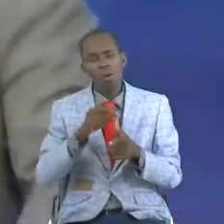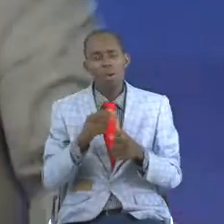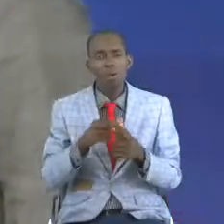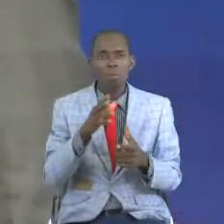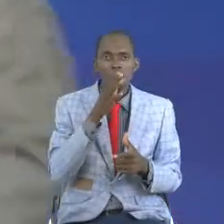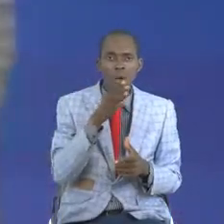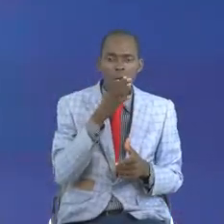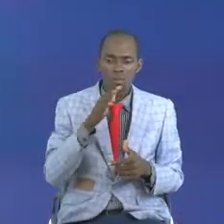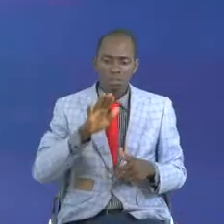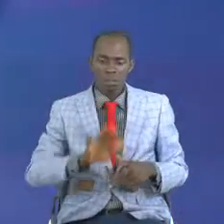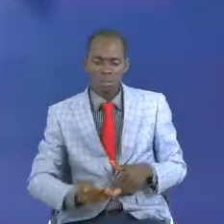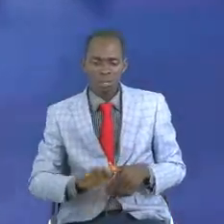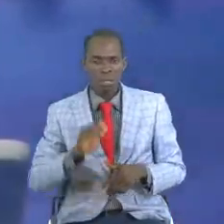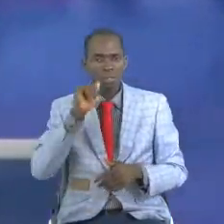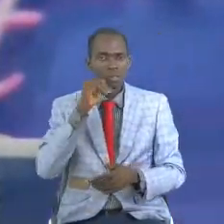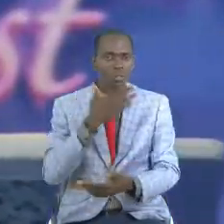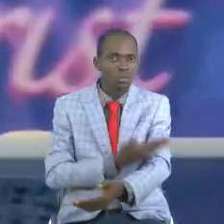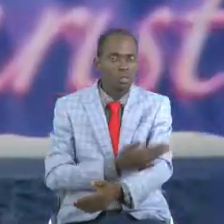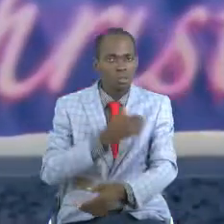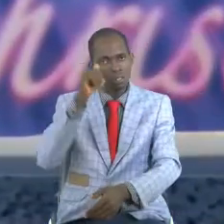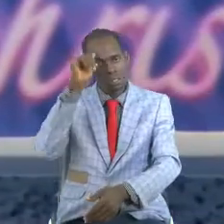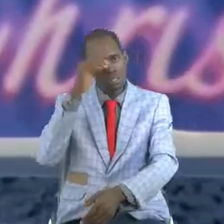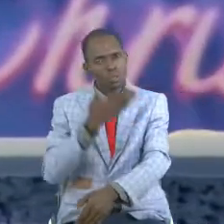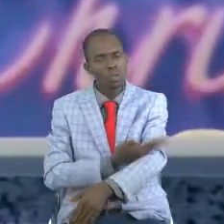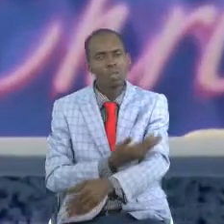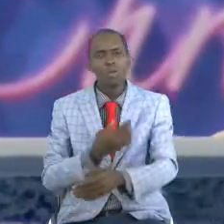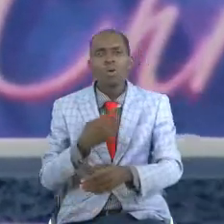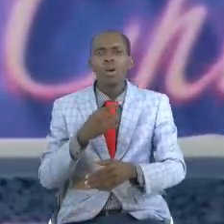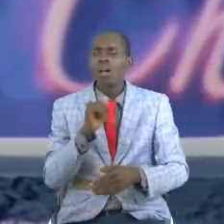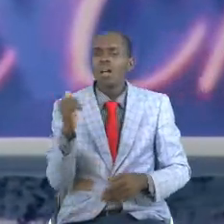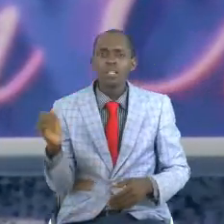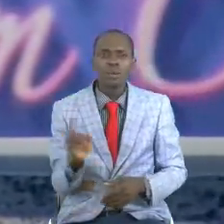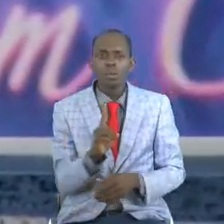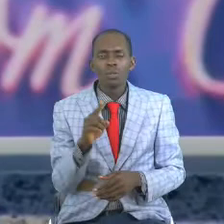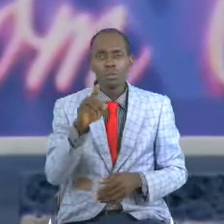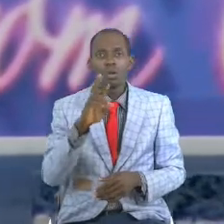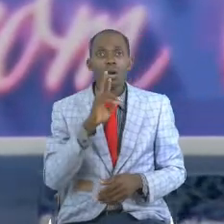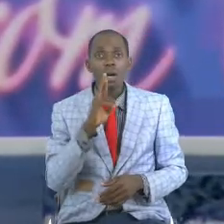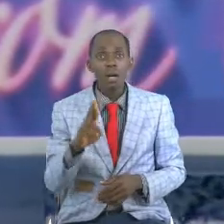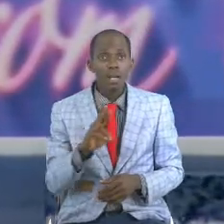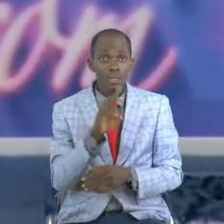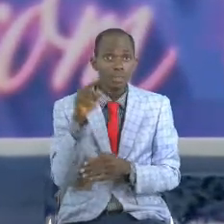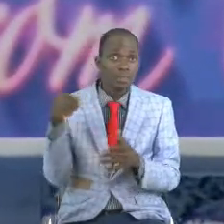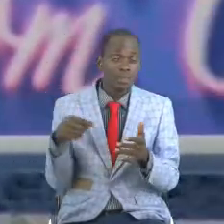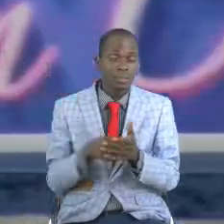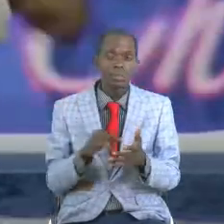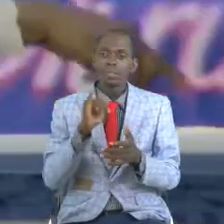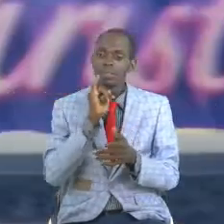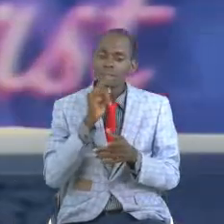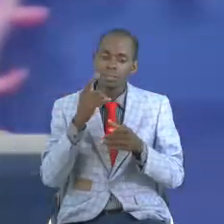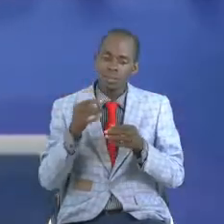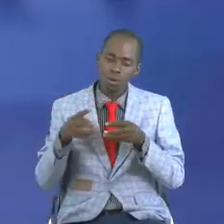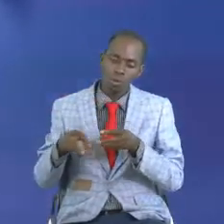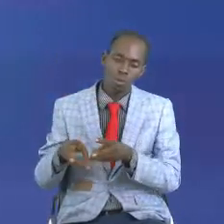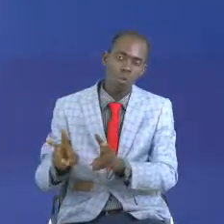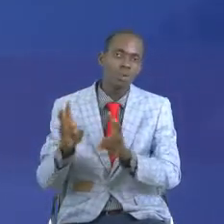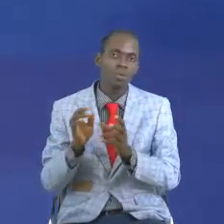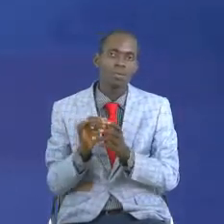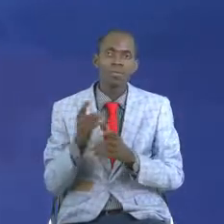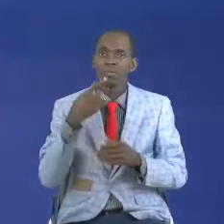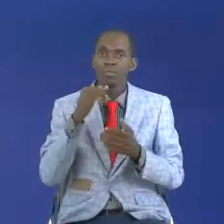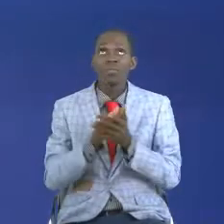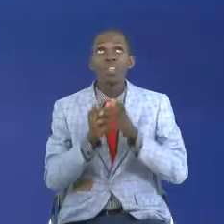daughter, you're a son, anyone you are, this is the way. He said, I am